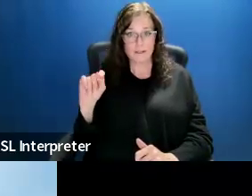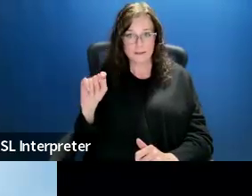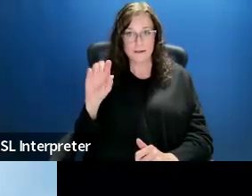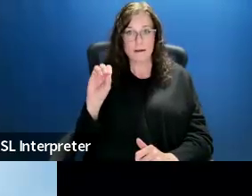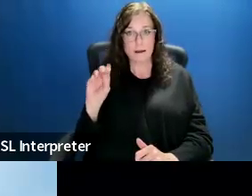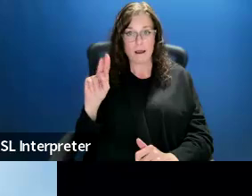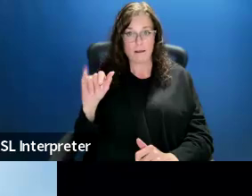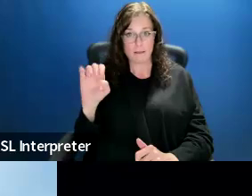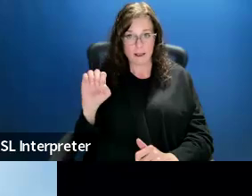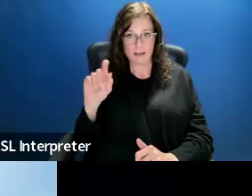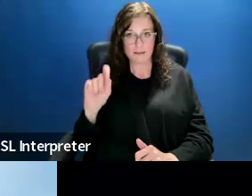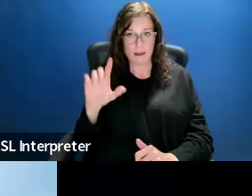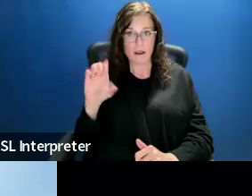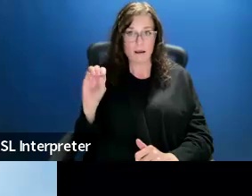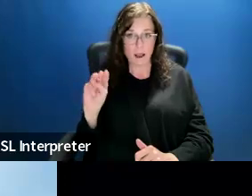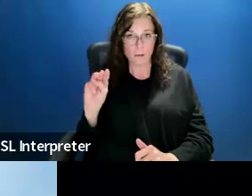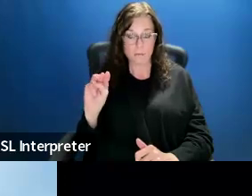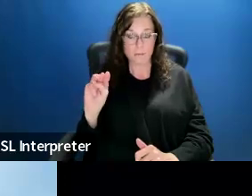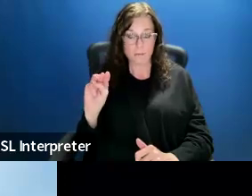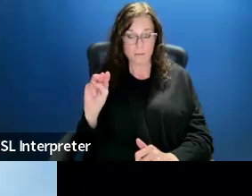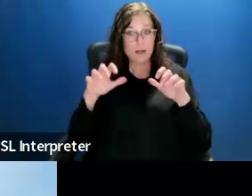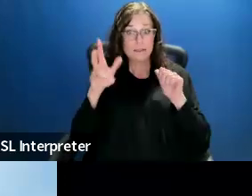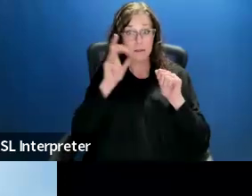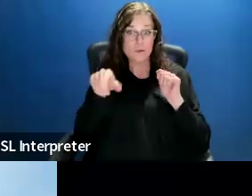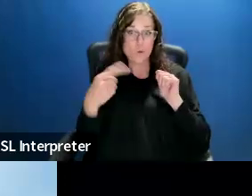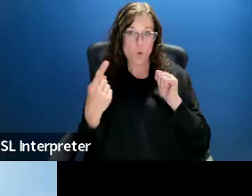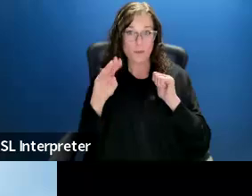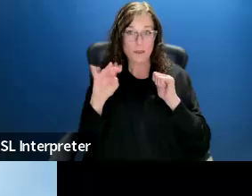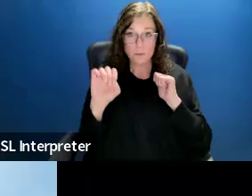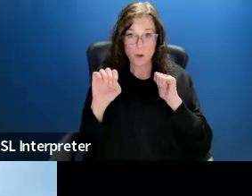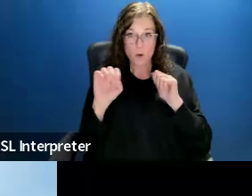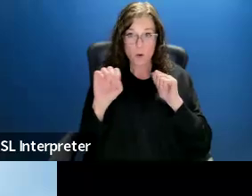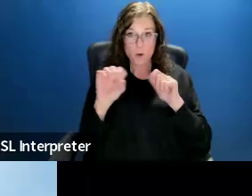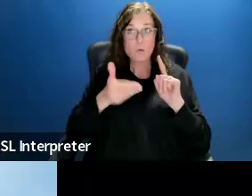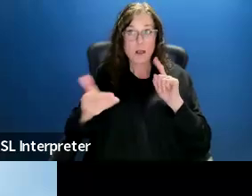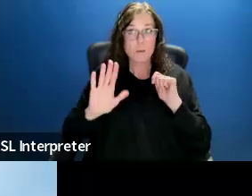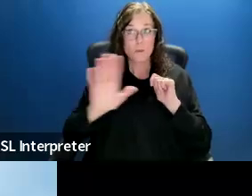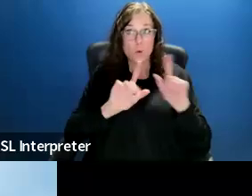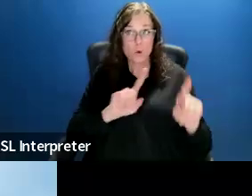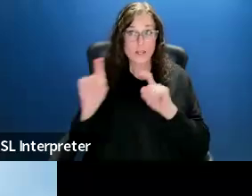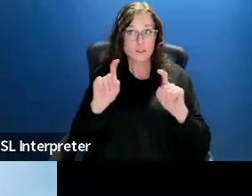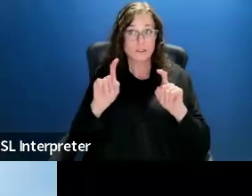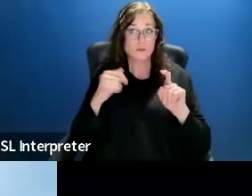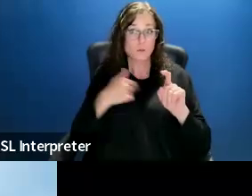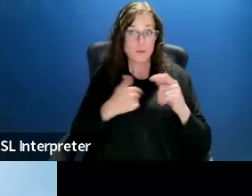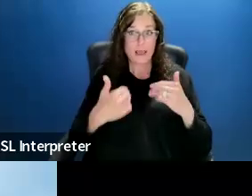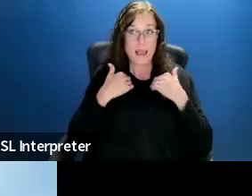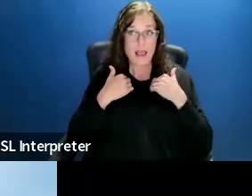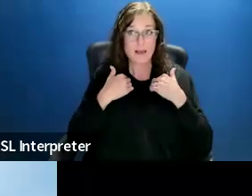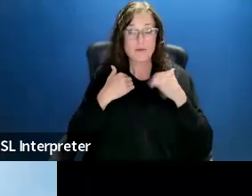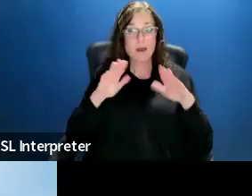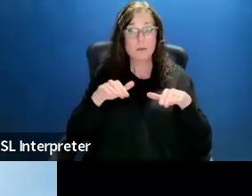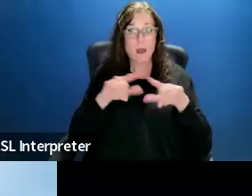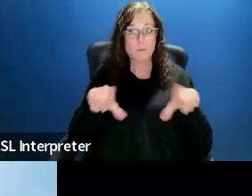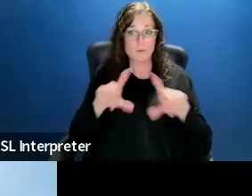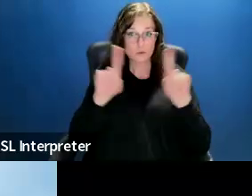webinars@booklistonline.com. The audience is in listen-only mode, but we welcome any questions you may have. On the bottom of